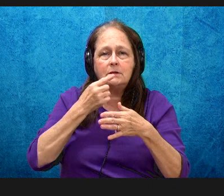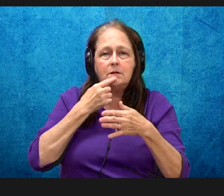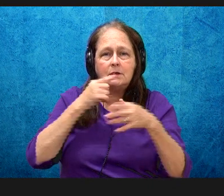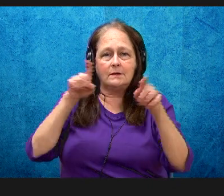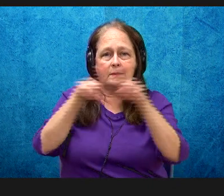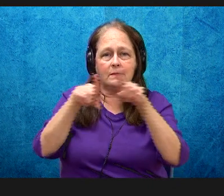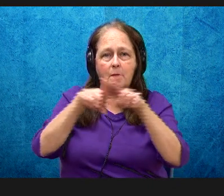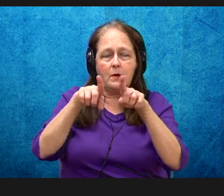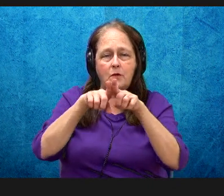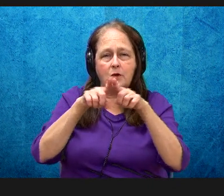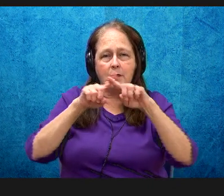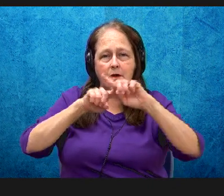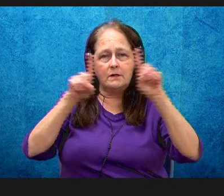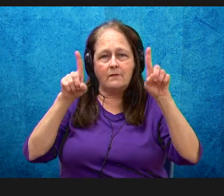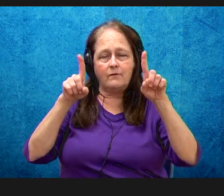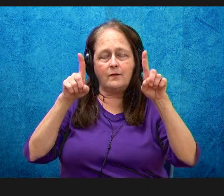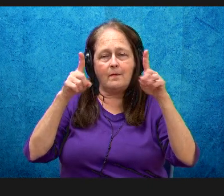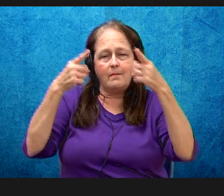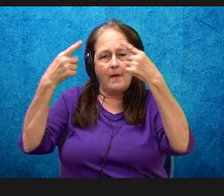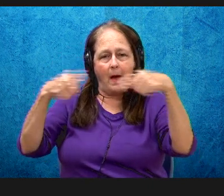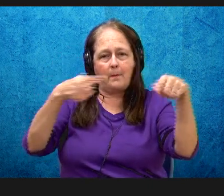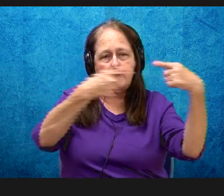similarities and differences.